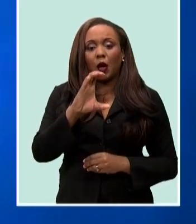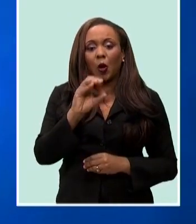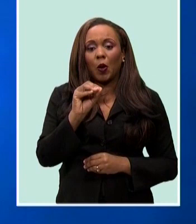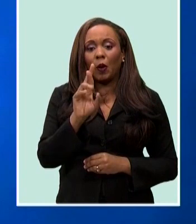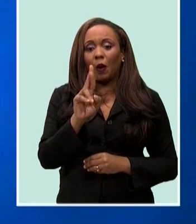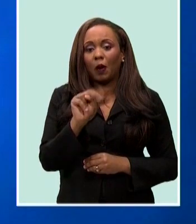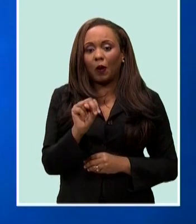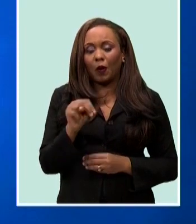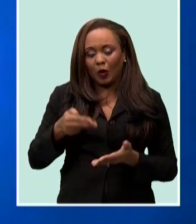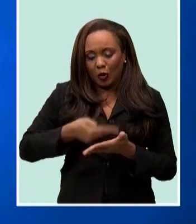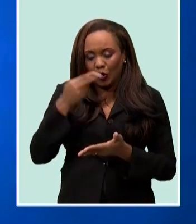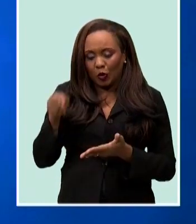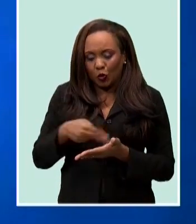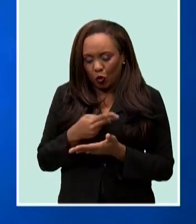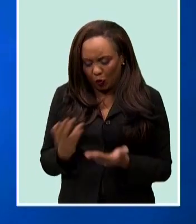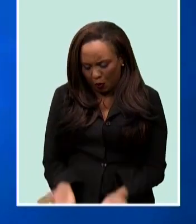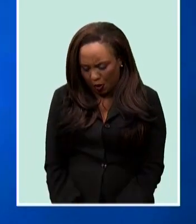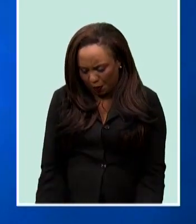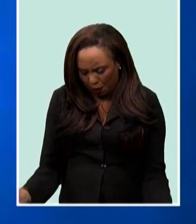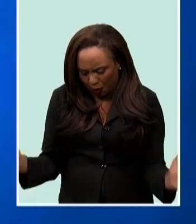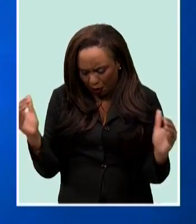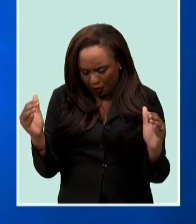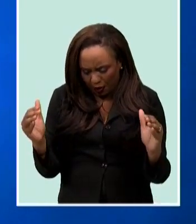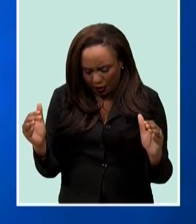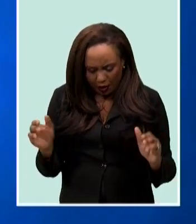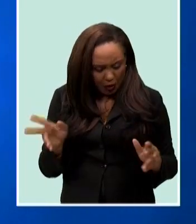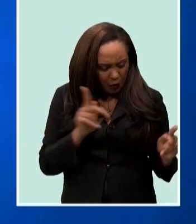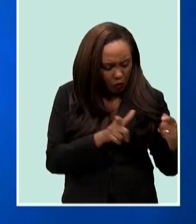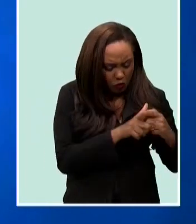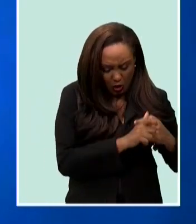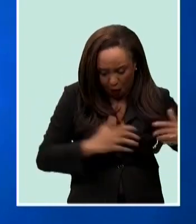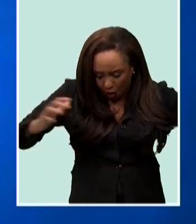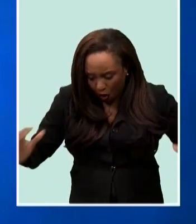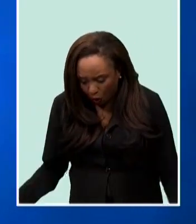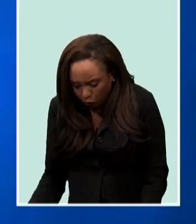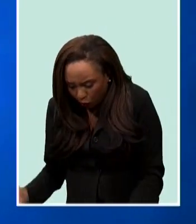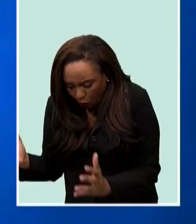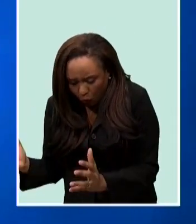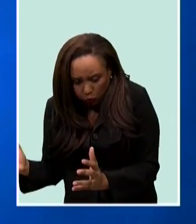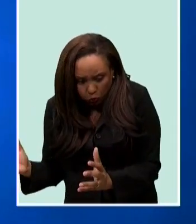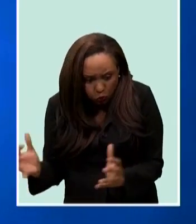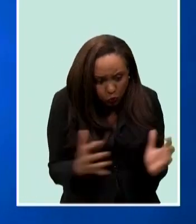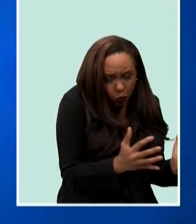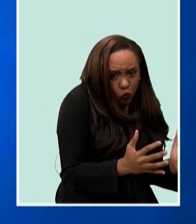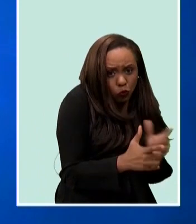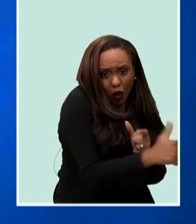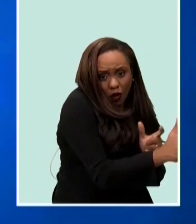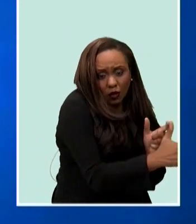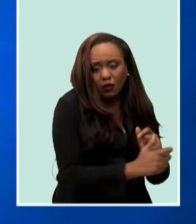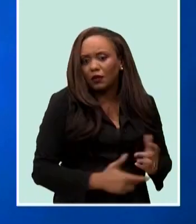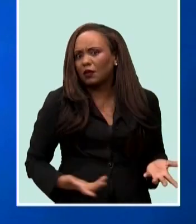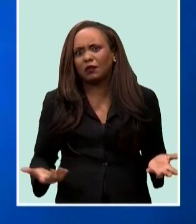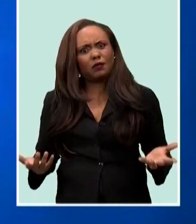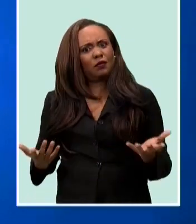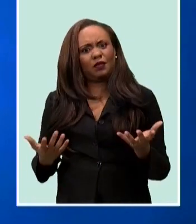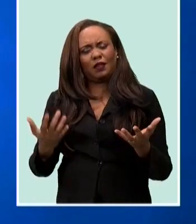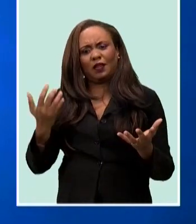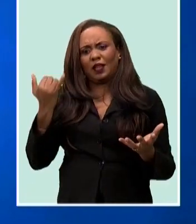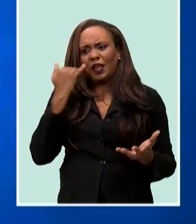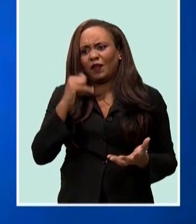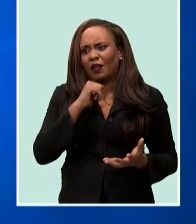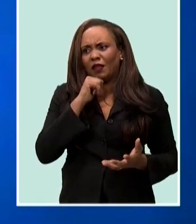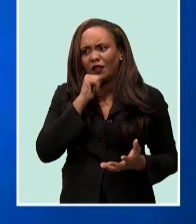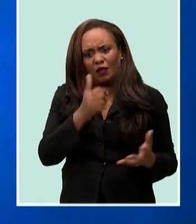vendor, and they pick up his corn soup apparatus and they left with it, and it was not returned. Now, if that was not